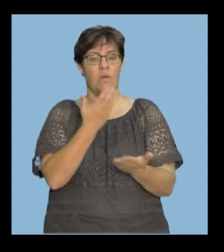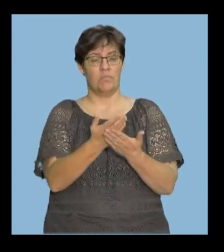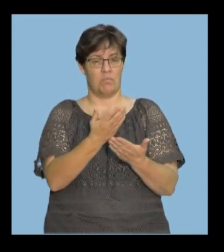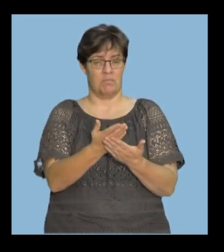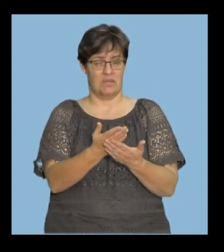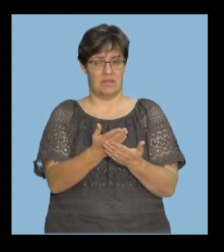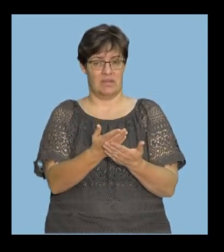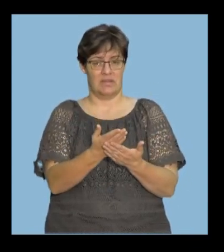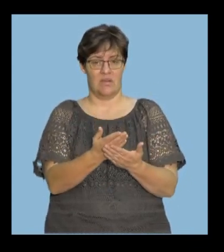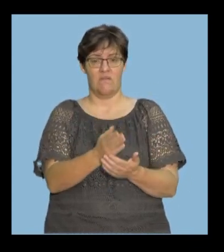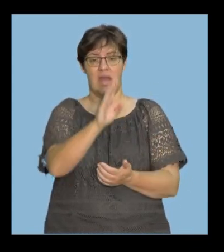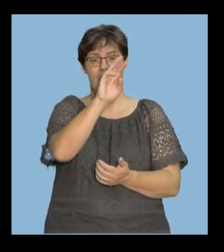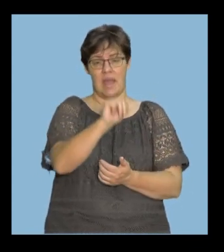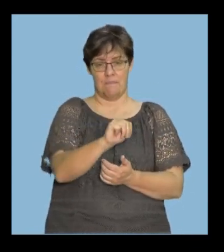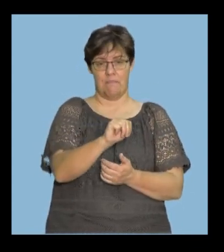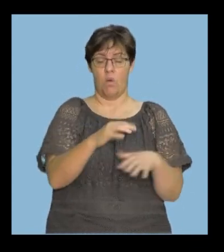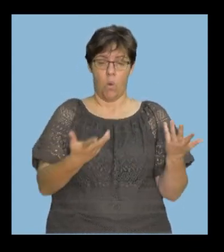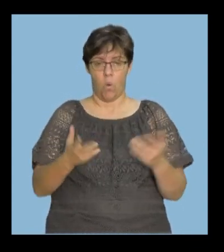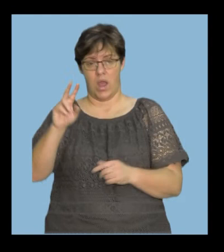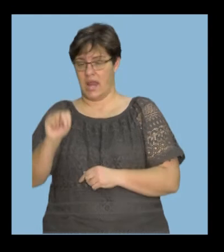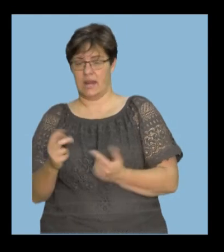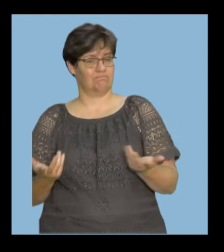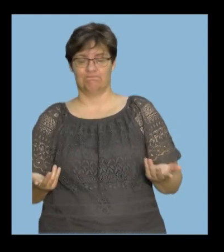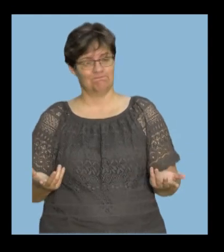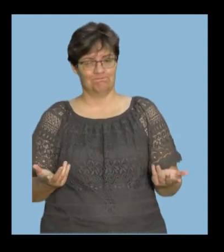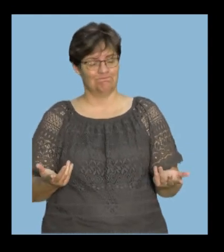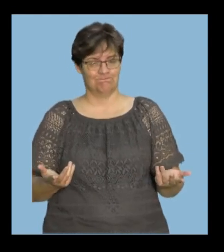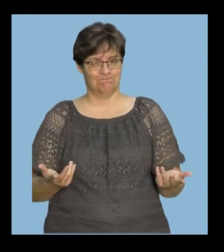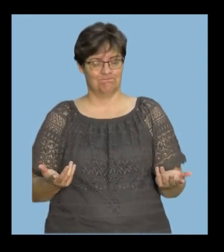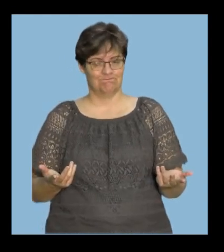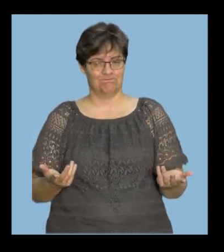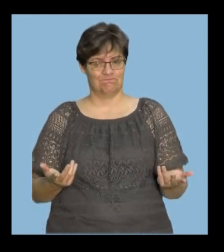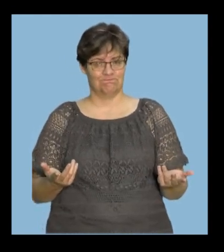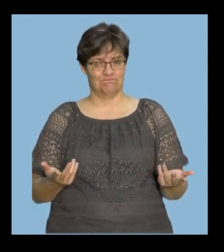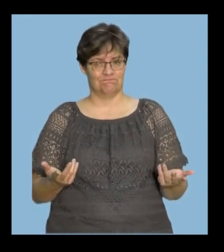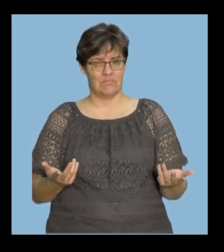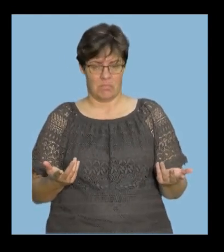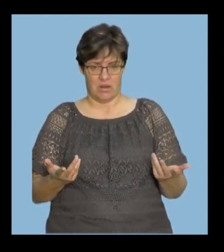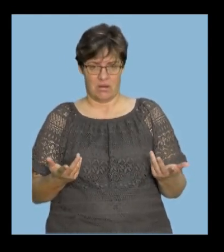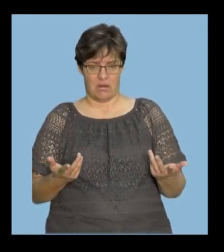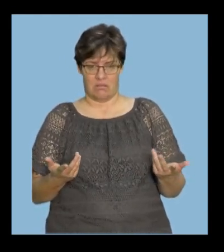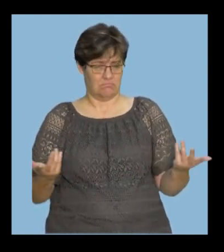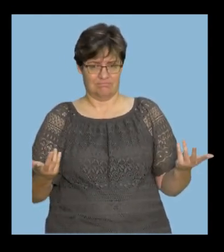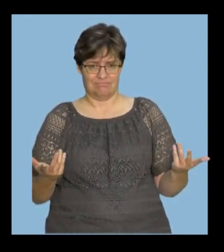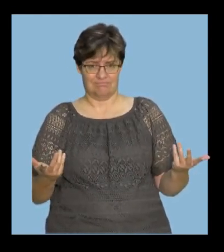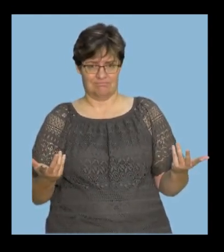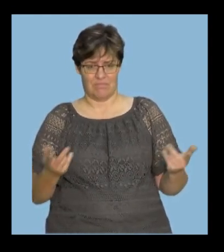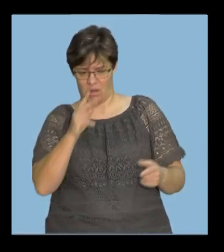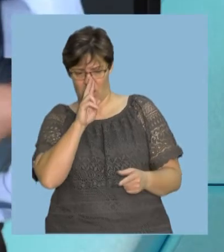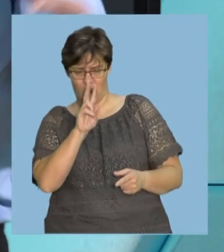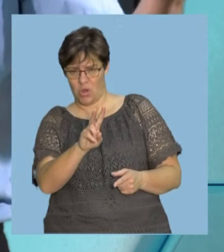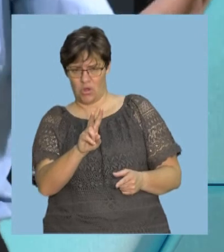equal to the probability of M or N? So it breaks